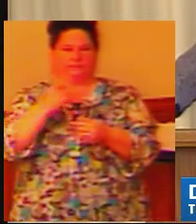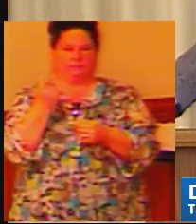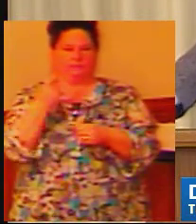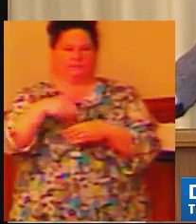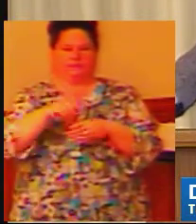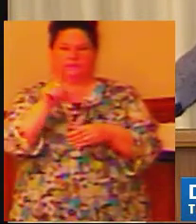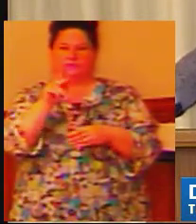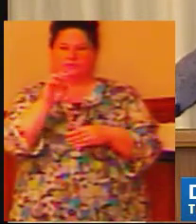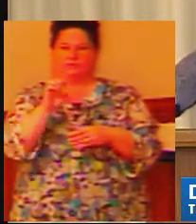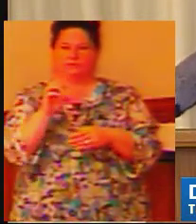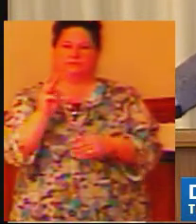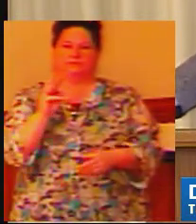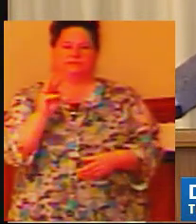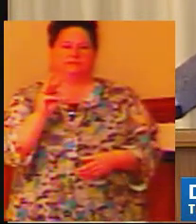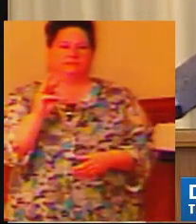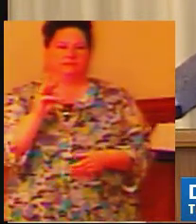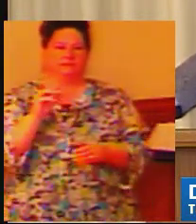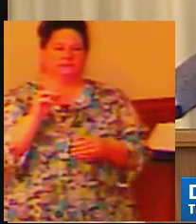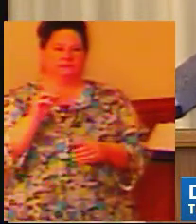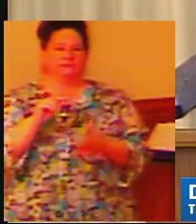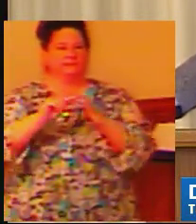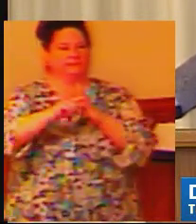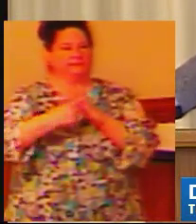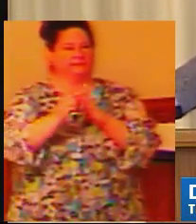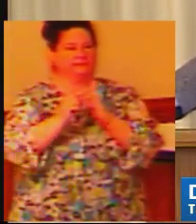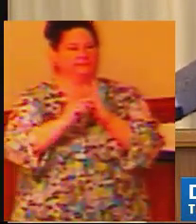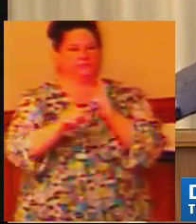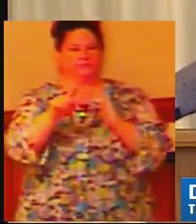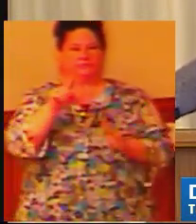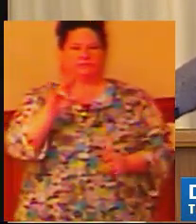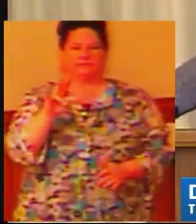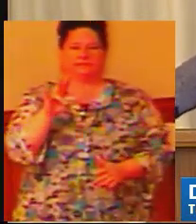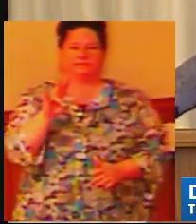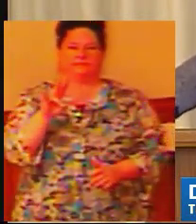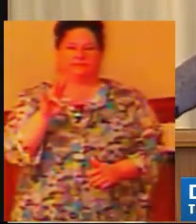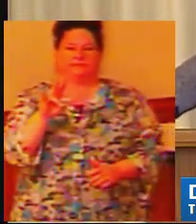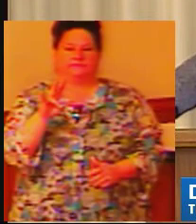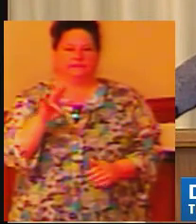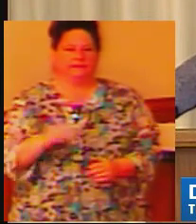Luke 16, 20, starting in verse 27.